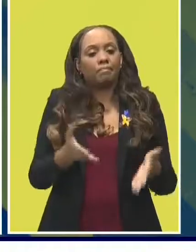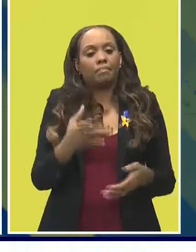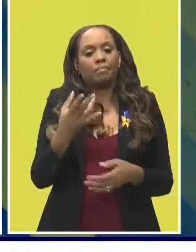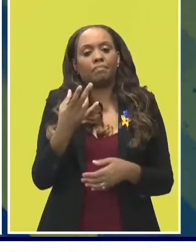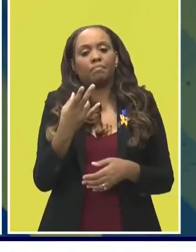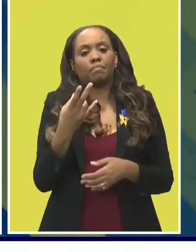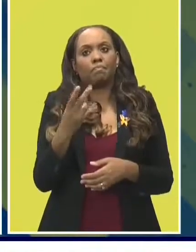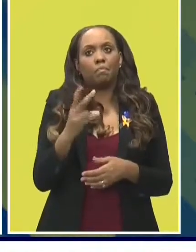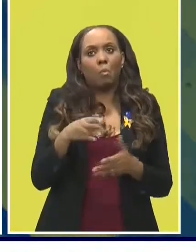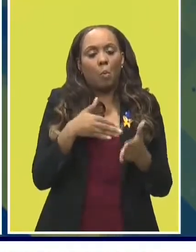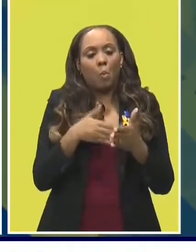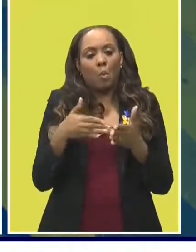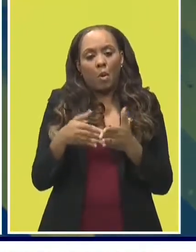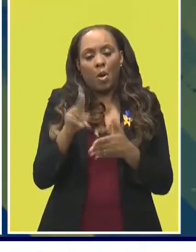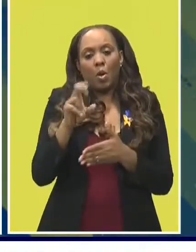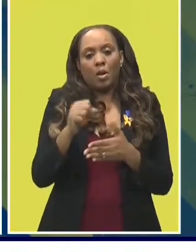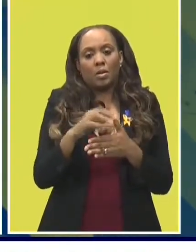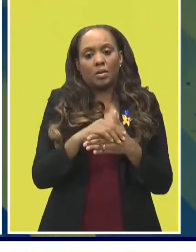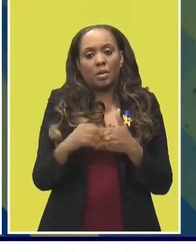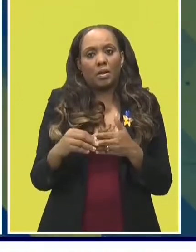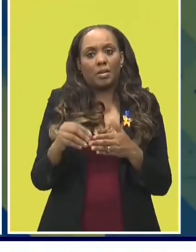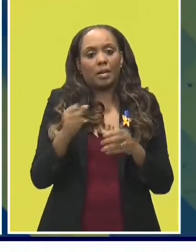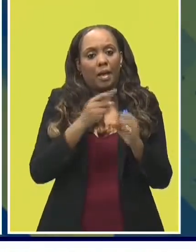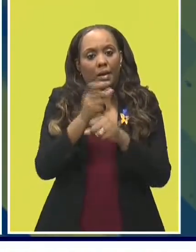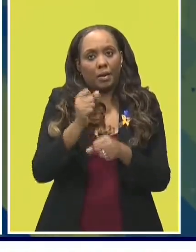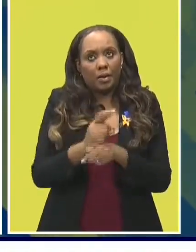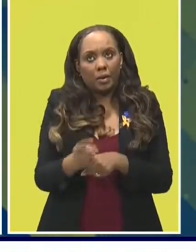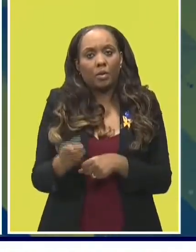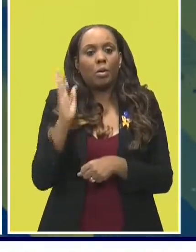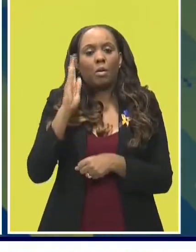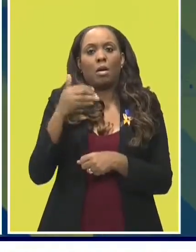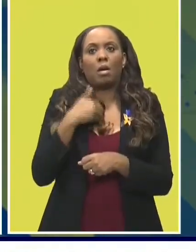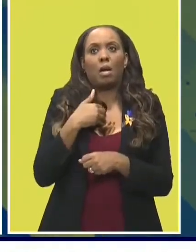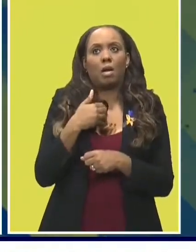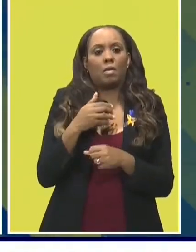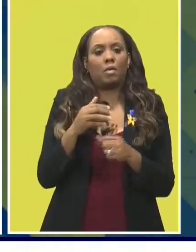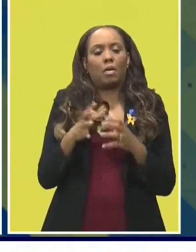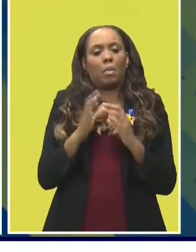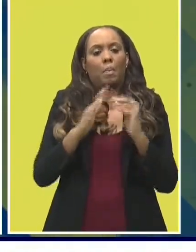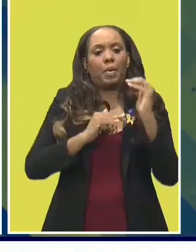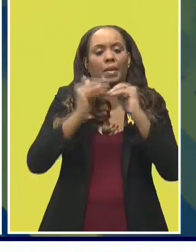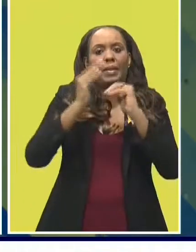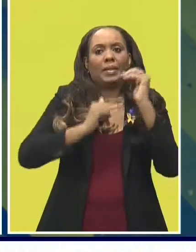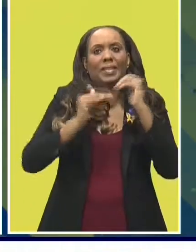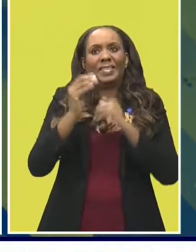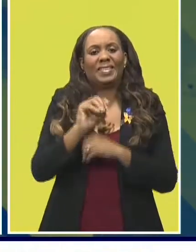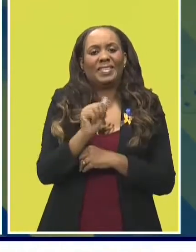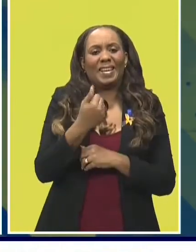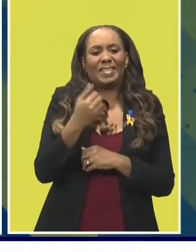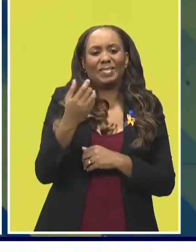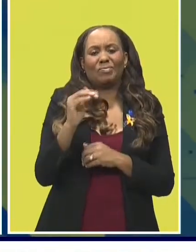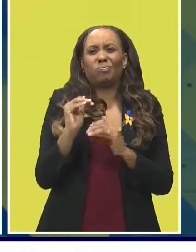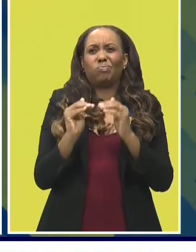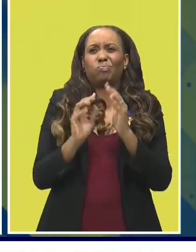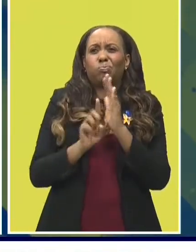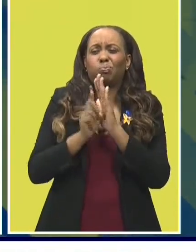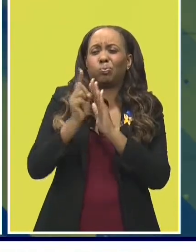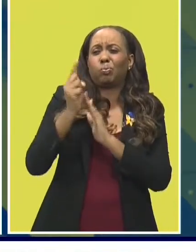island's GDP annually, will include buildings ranging from 10 to 18 floors. There will